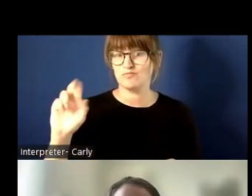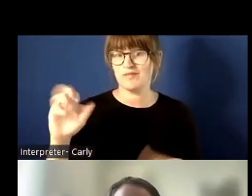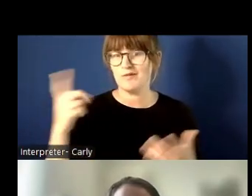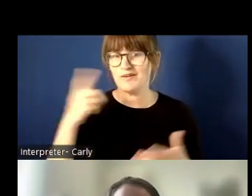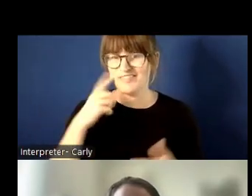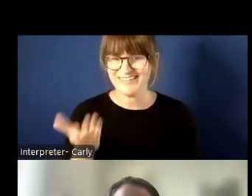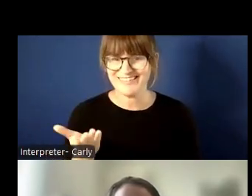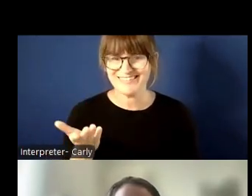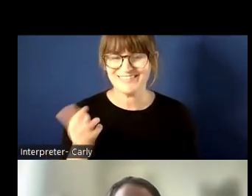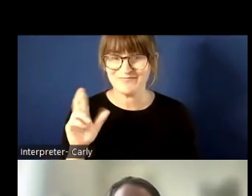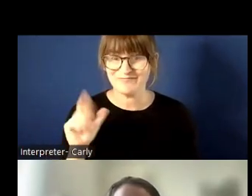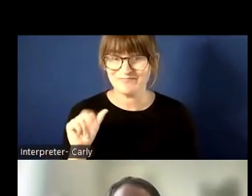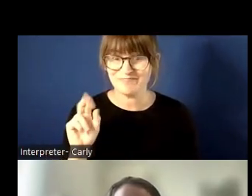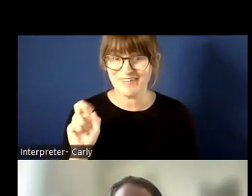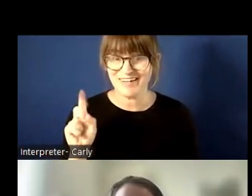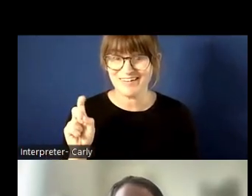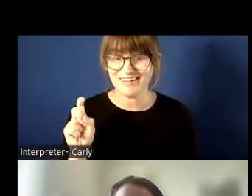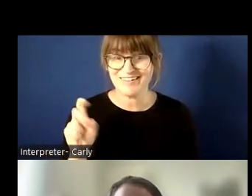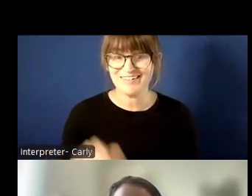thoughts?